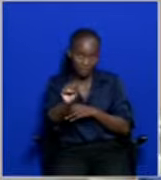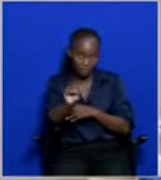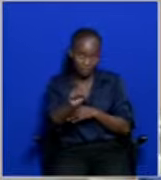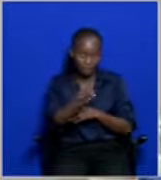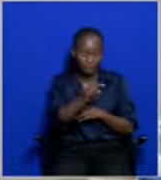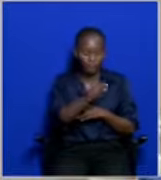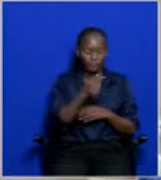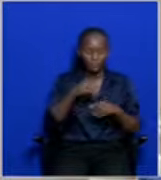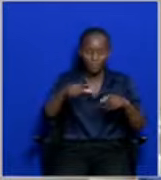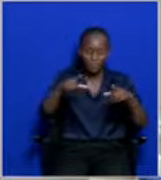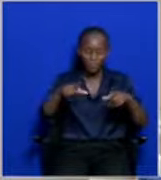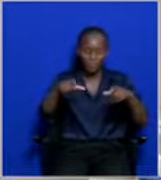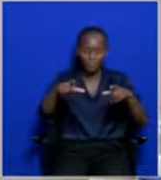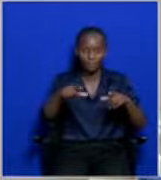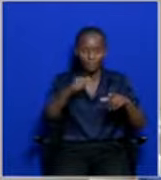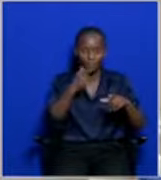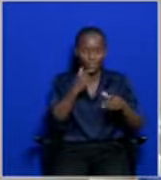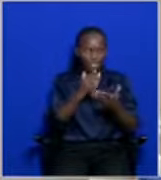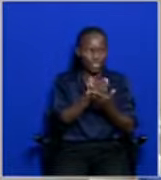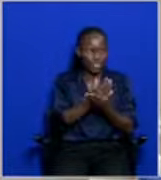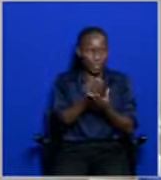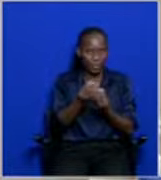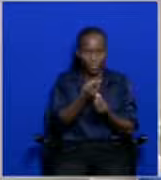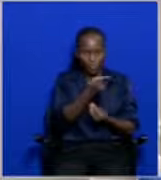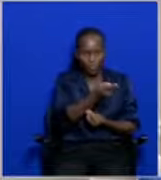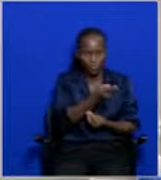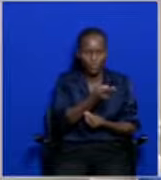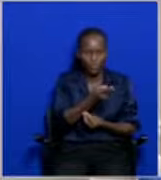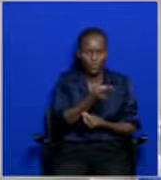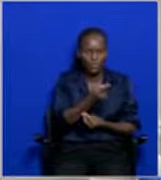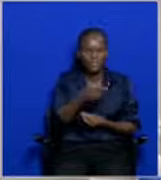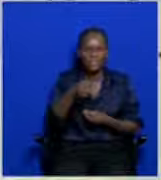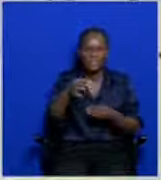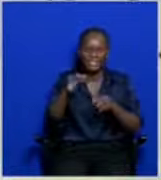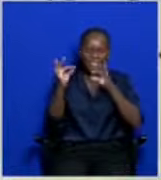bag containing some stones. Do you see that? Yes.